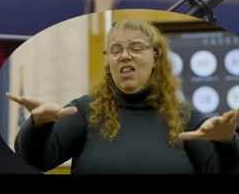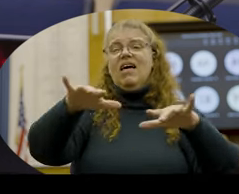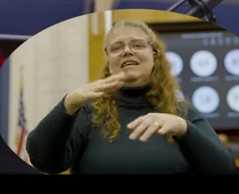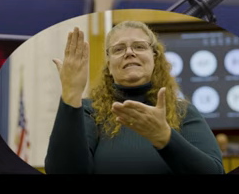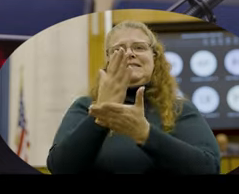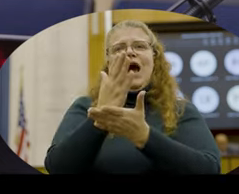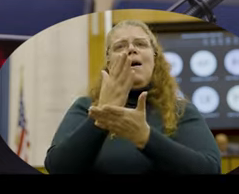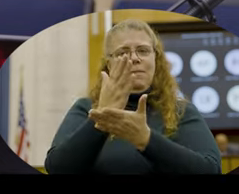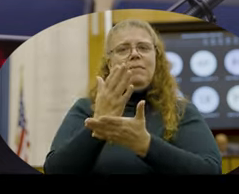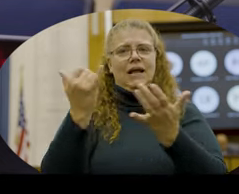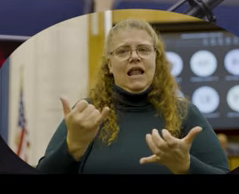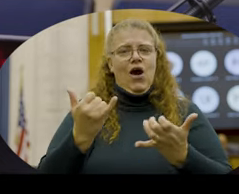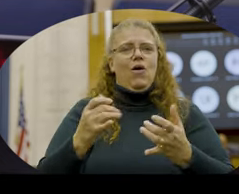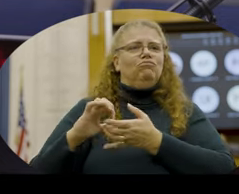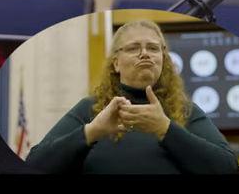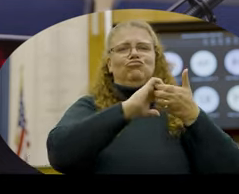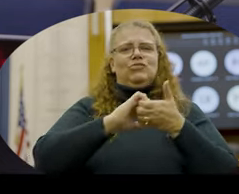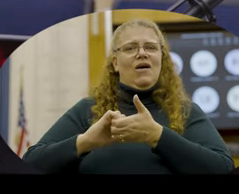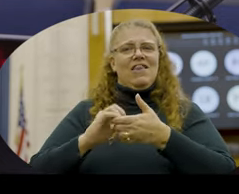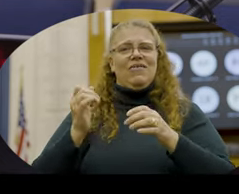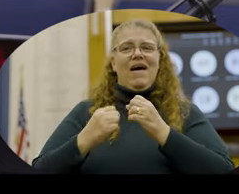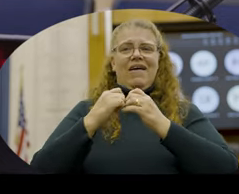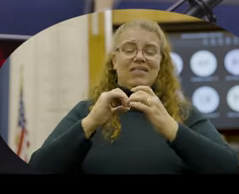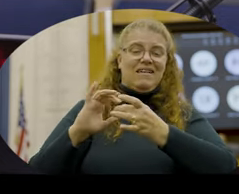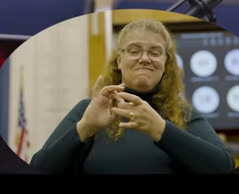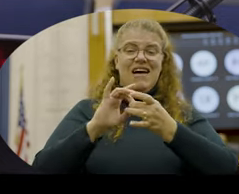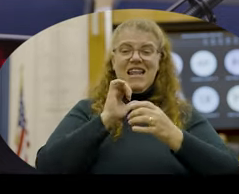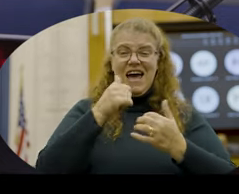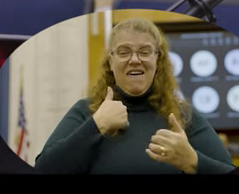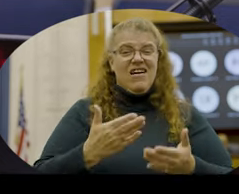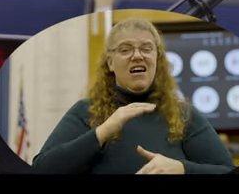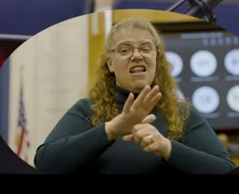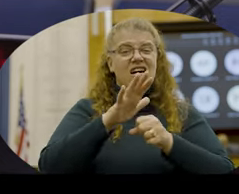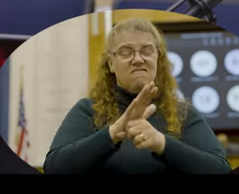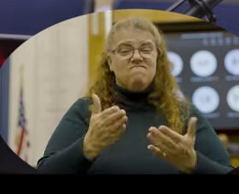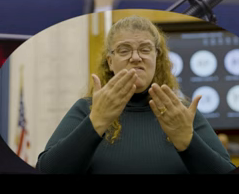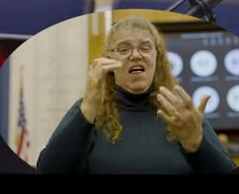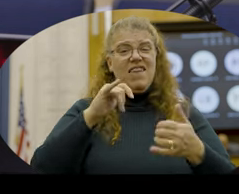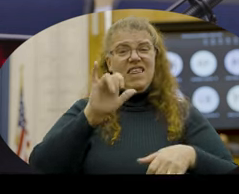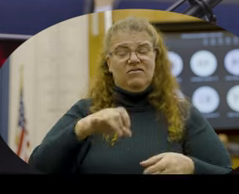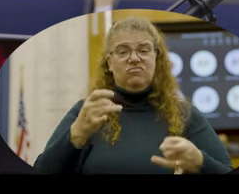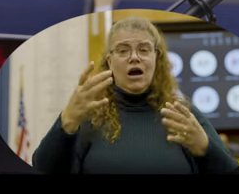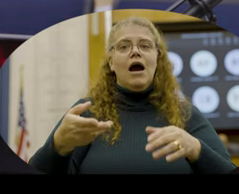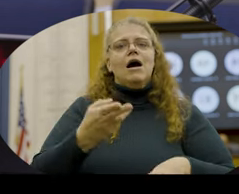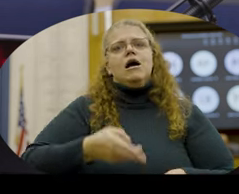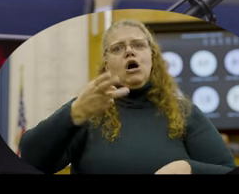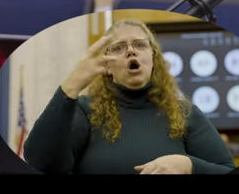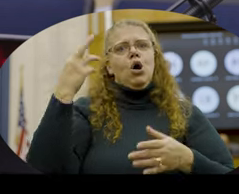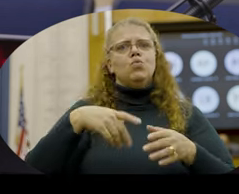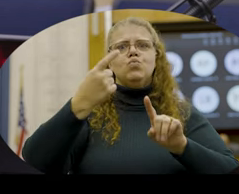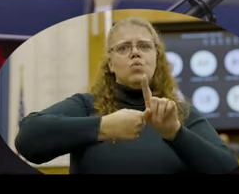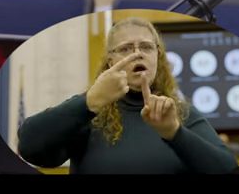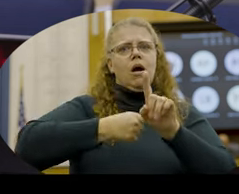coupled with inflation and a lack of supply, have created this crisis. We are seeing higher rents, more